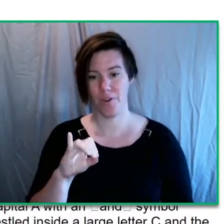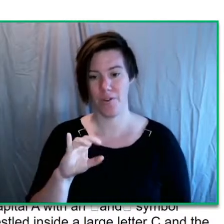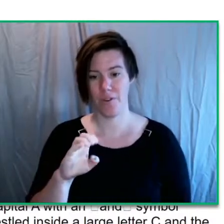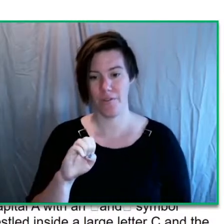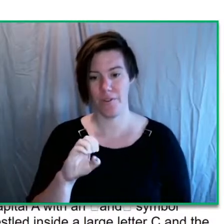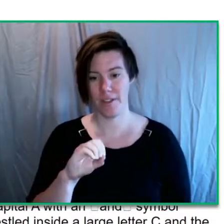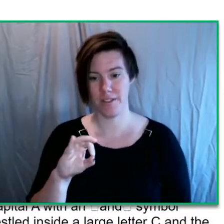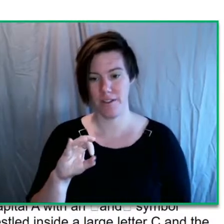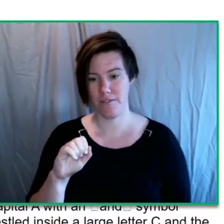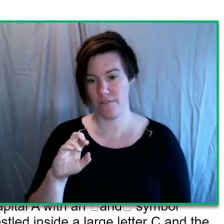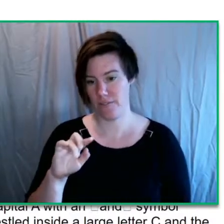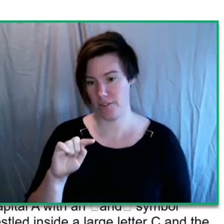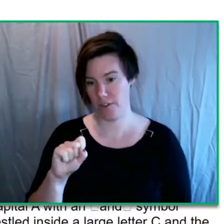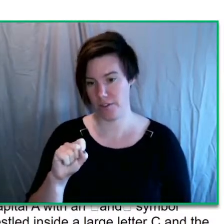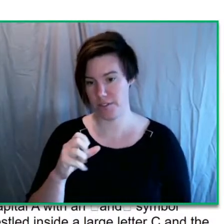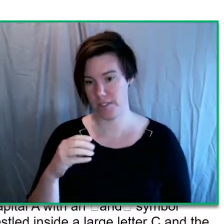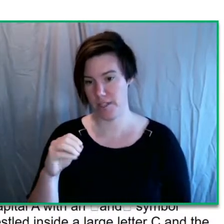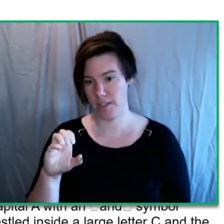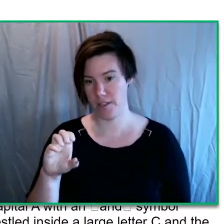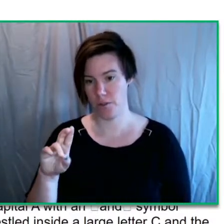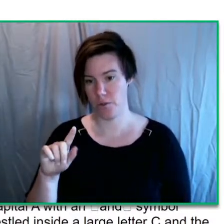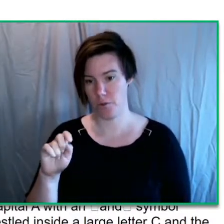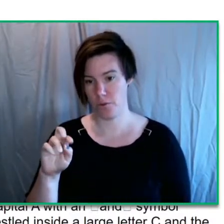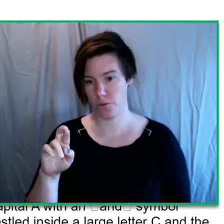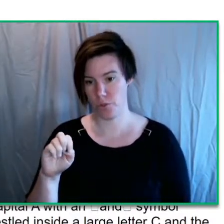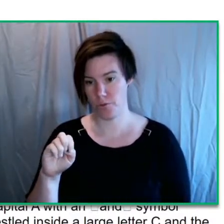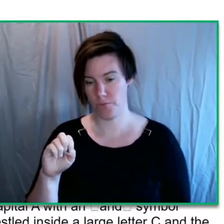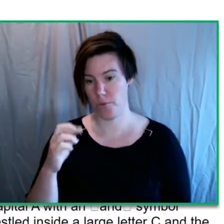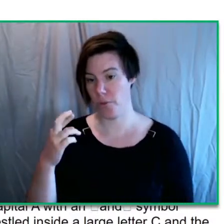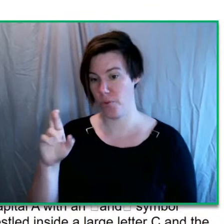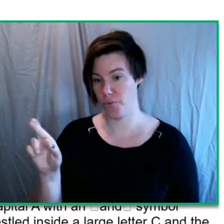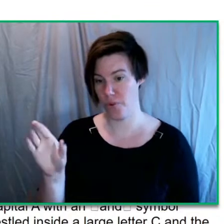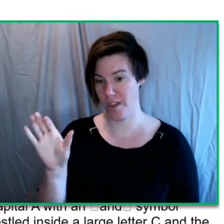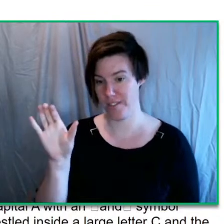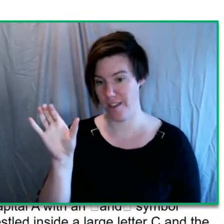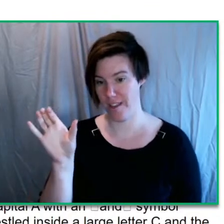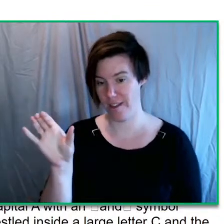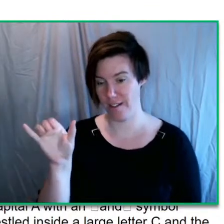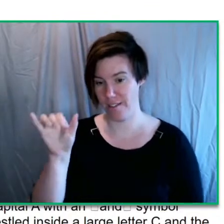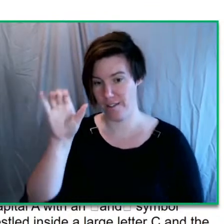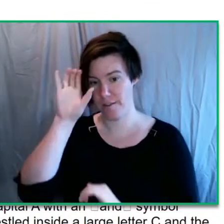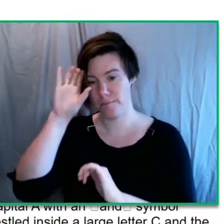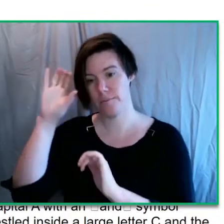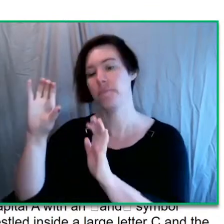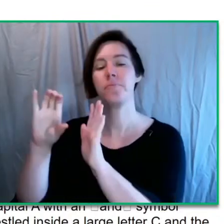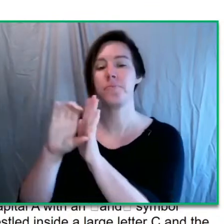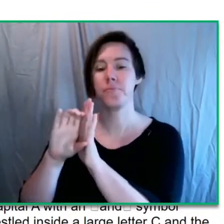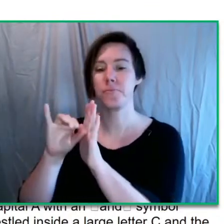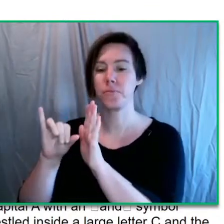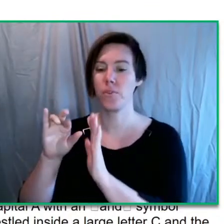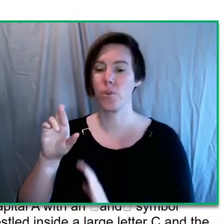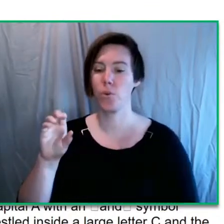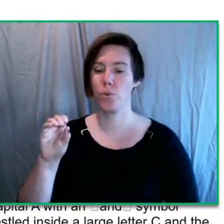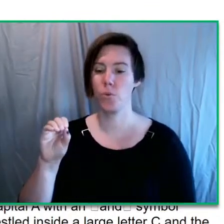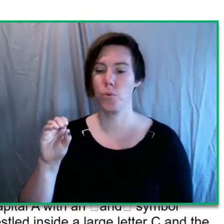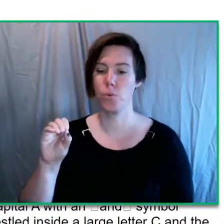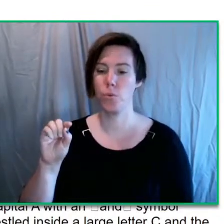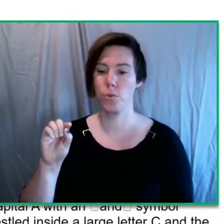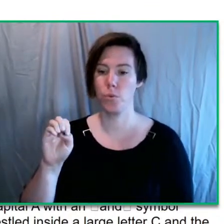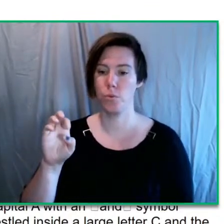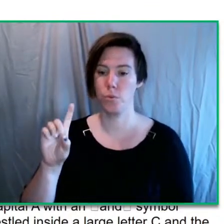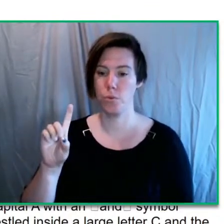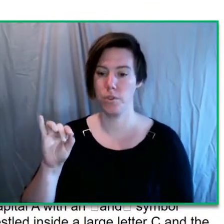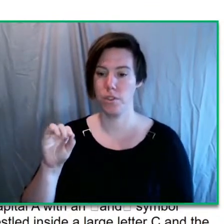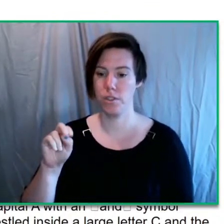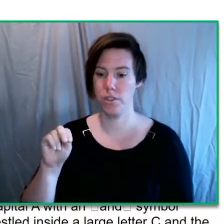on the right side is the Ruta Invite logo. It's a black rectangle. Inside it is a small square on the left with a